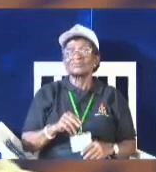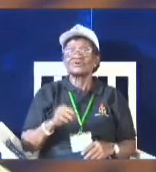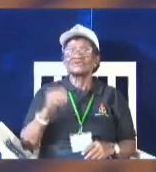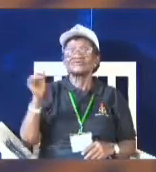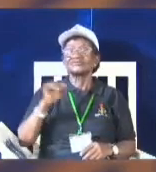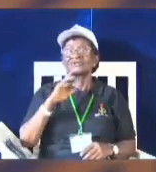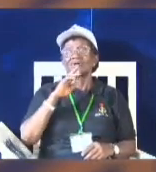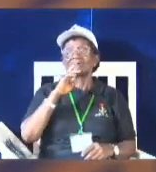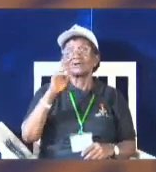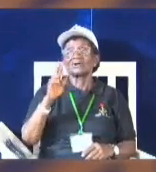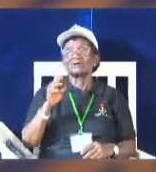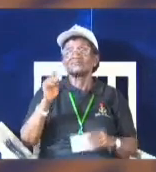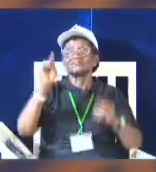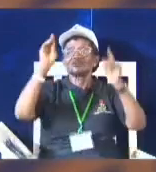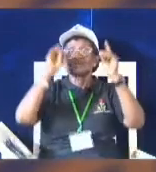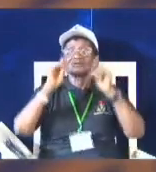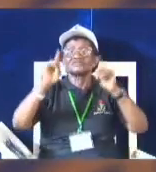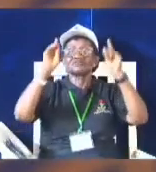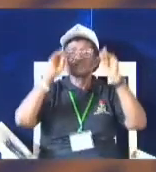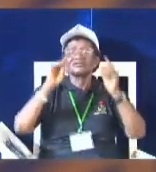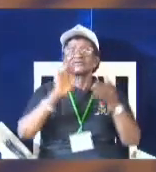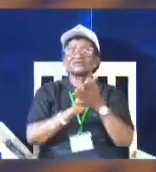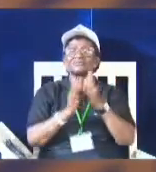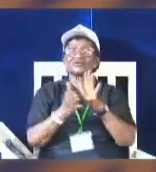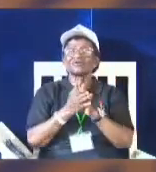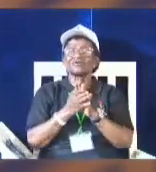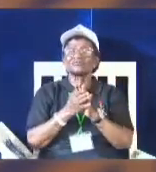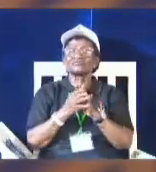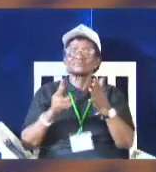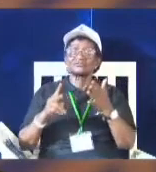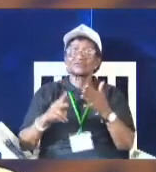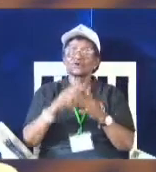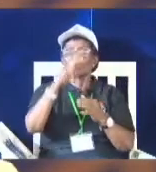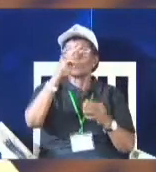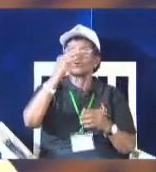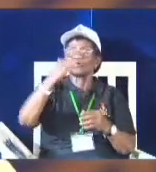And their destiny becomes truncated.